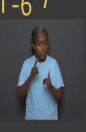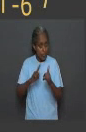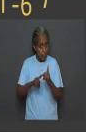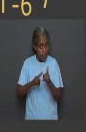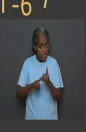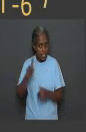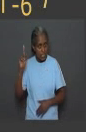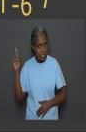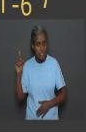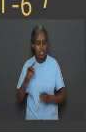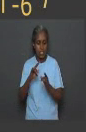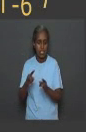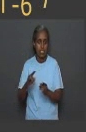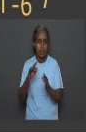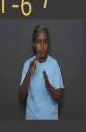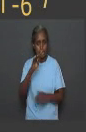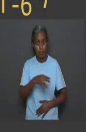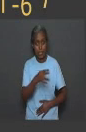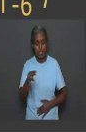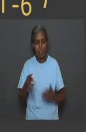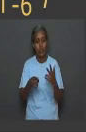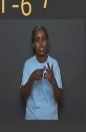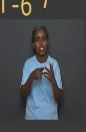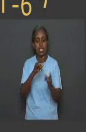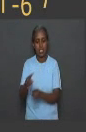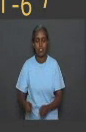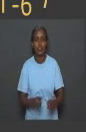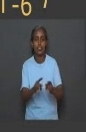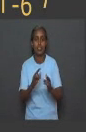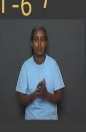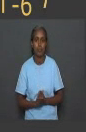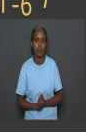Finally, here is the matrix for the third system.